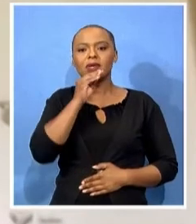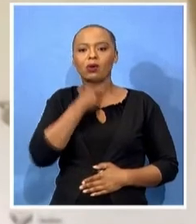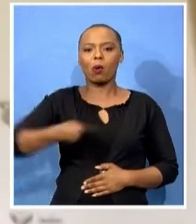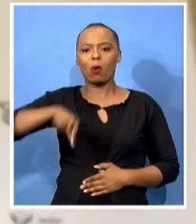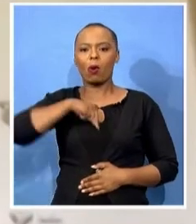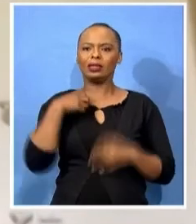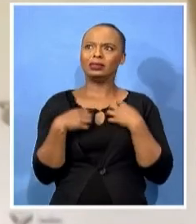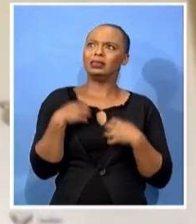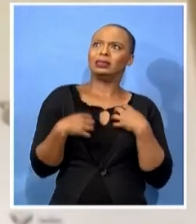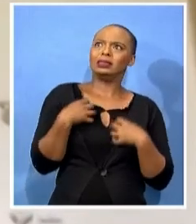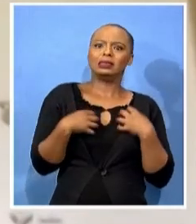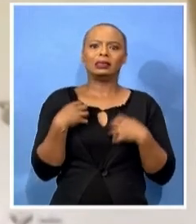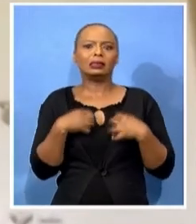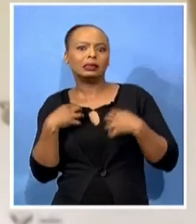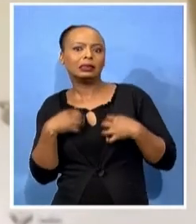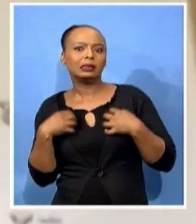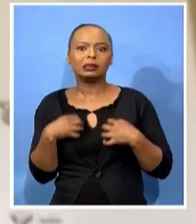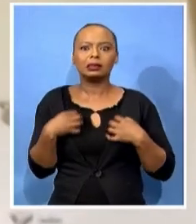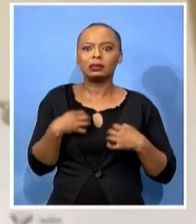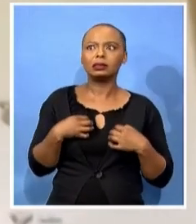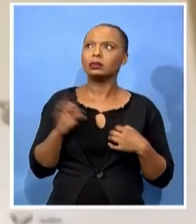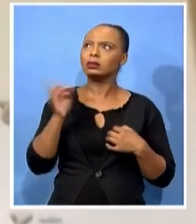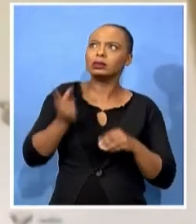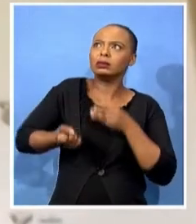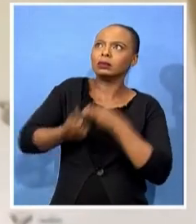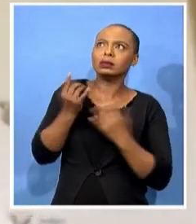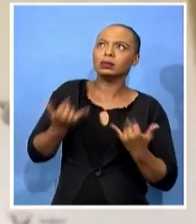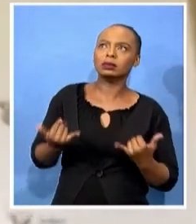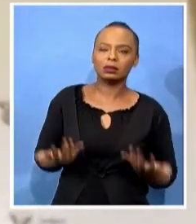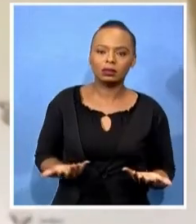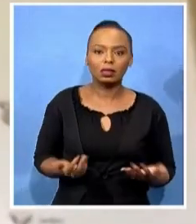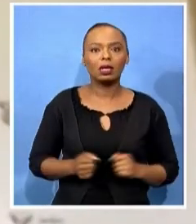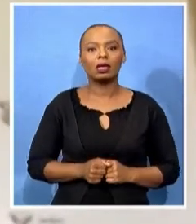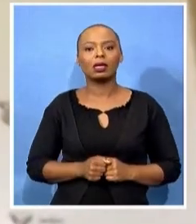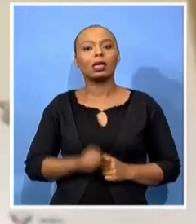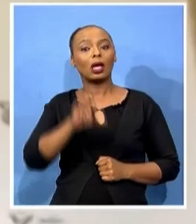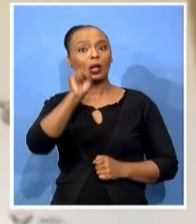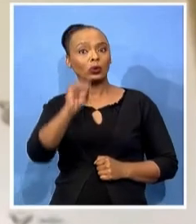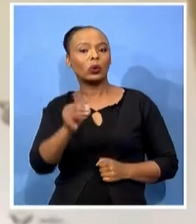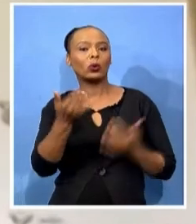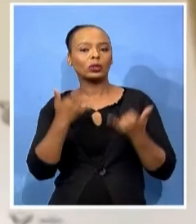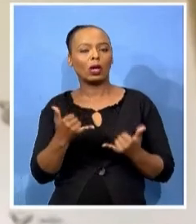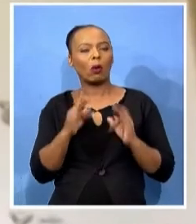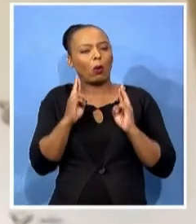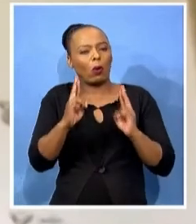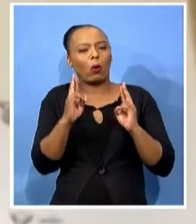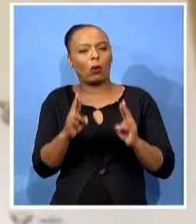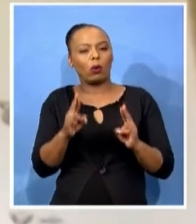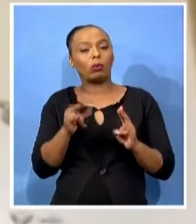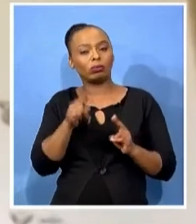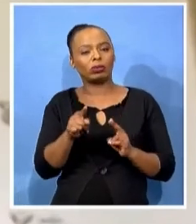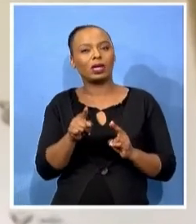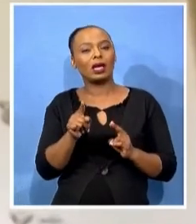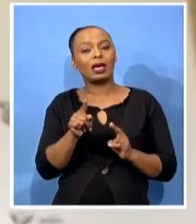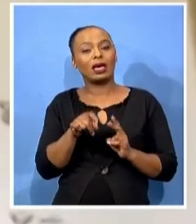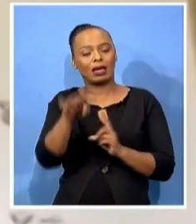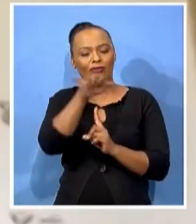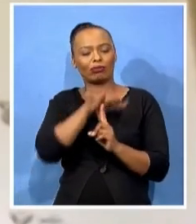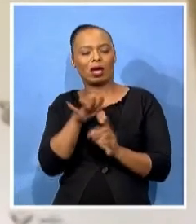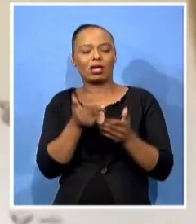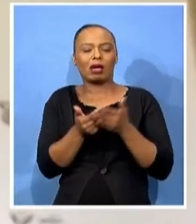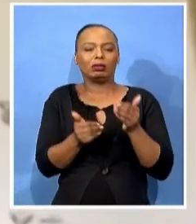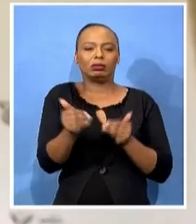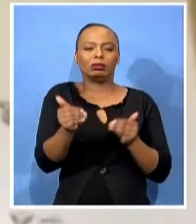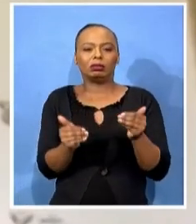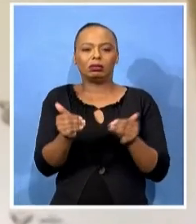that this situation will manage with the best of our abilities, but also we will be making sure that we